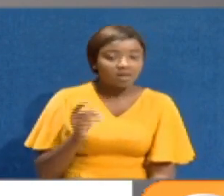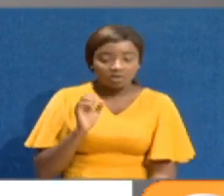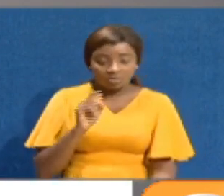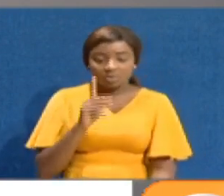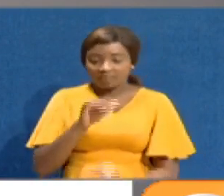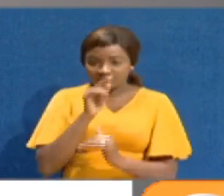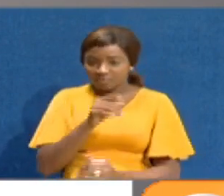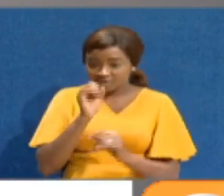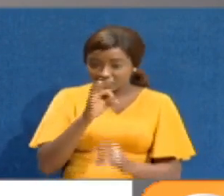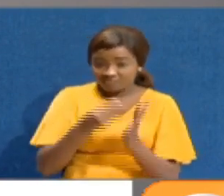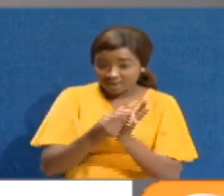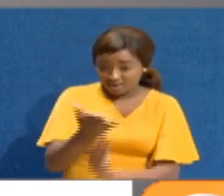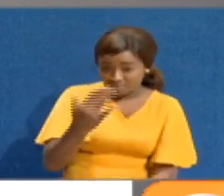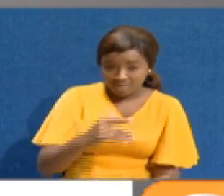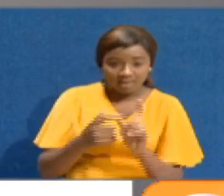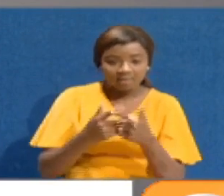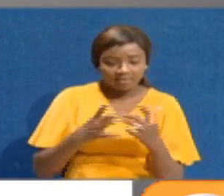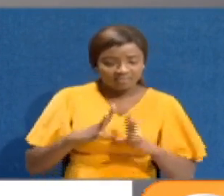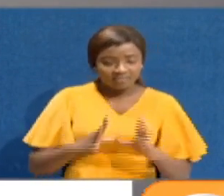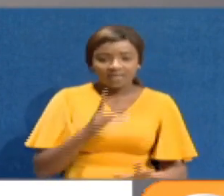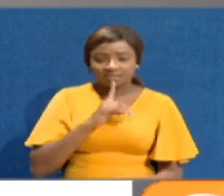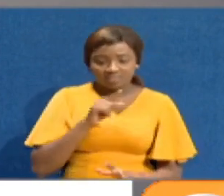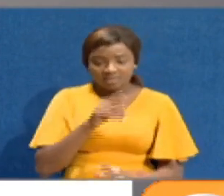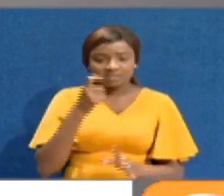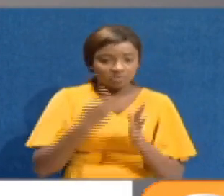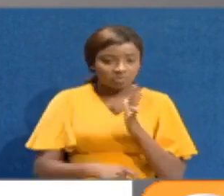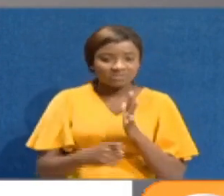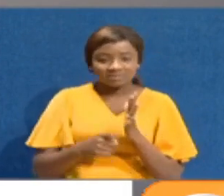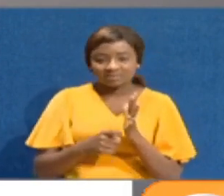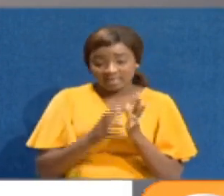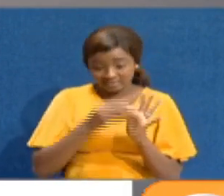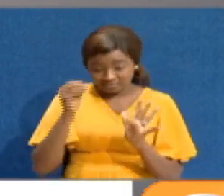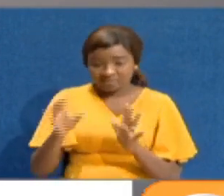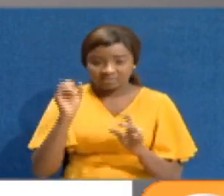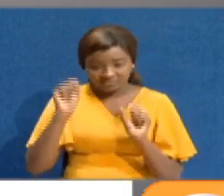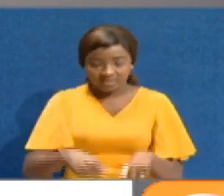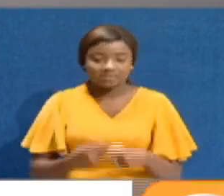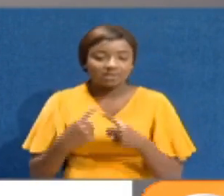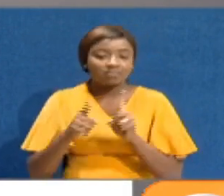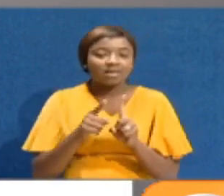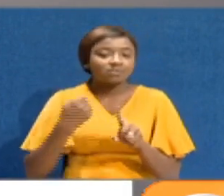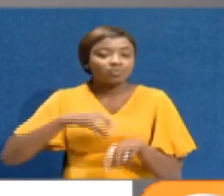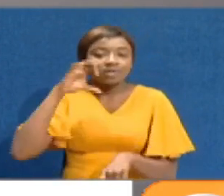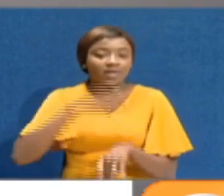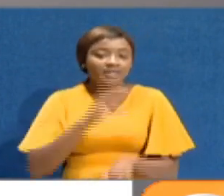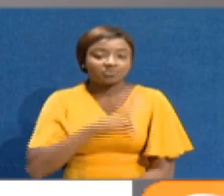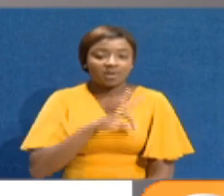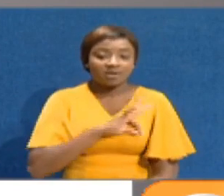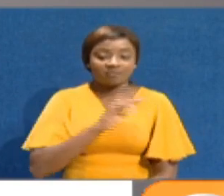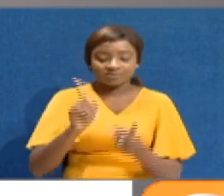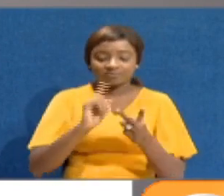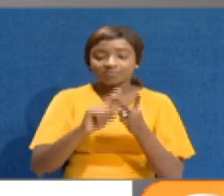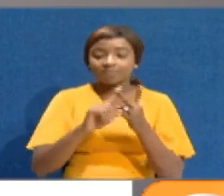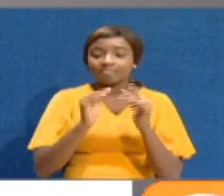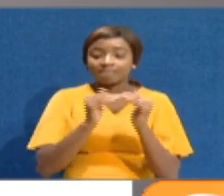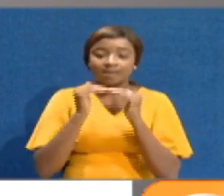would justify to say that, yes, it is a costly affair, but we gain something. Secondly, there's an equity angle. Has it